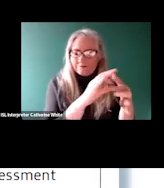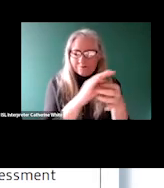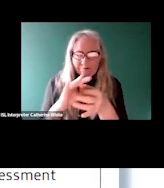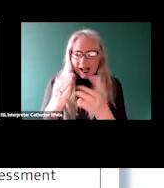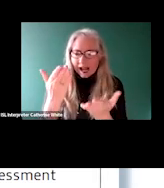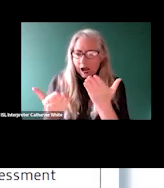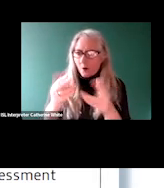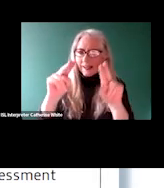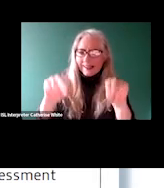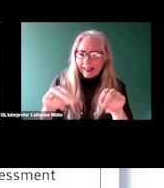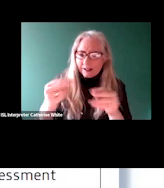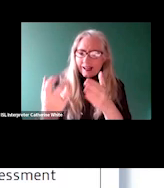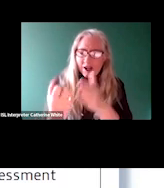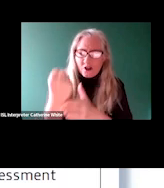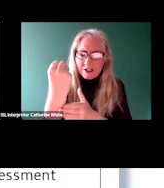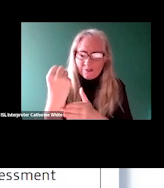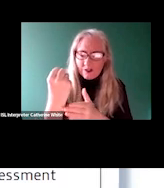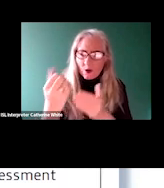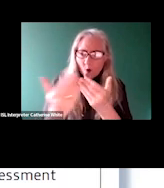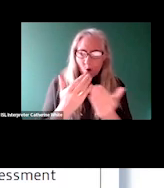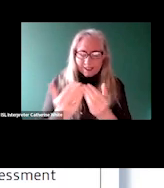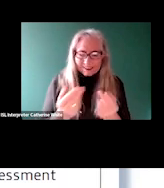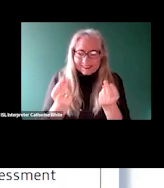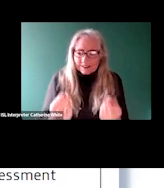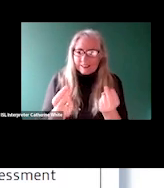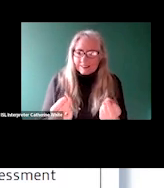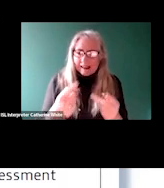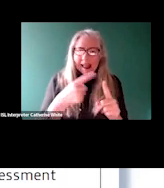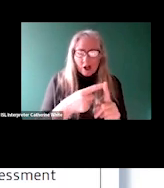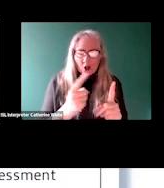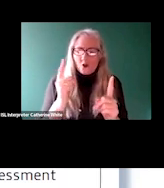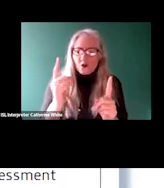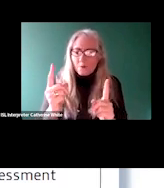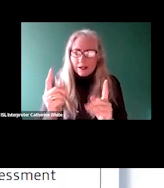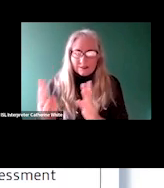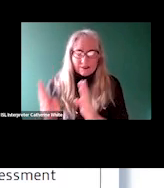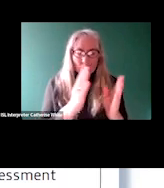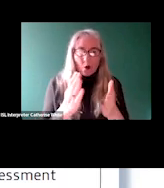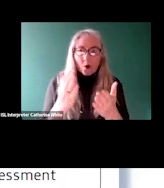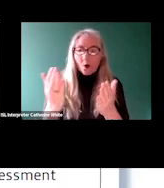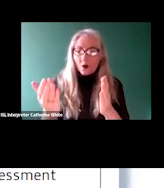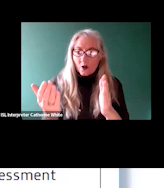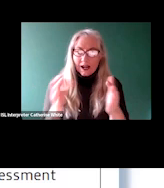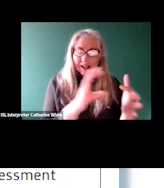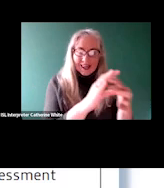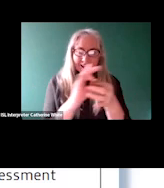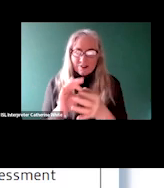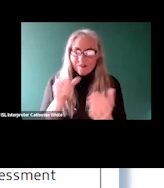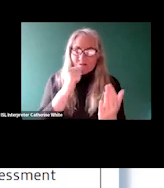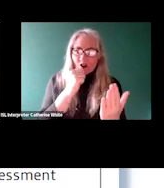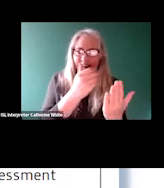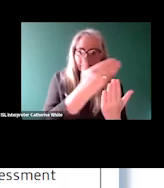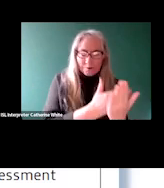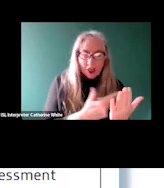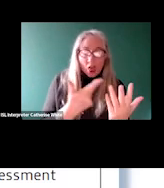achieve their requirements and recommendations in the first section, in the first document. And then the